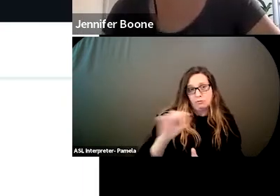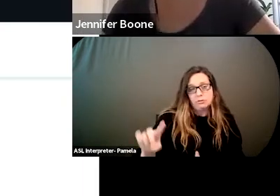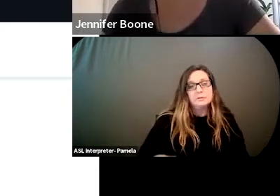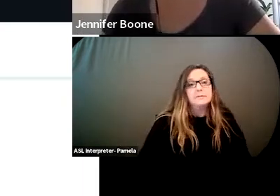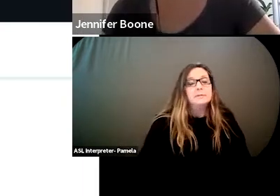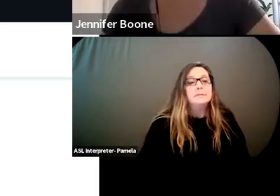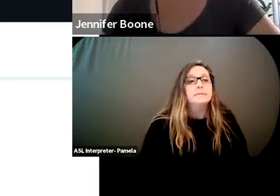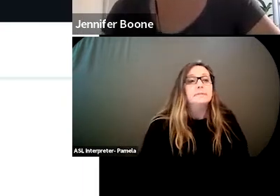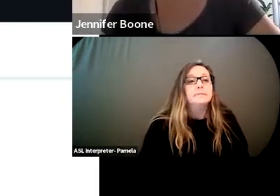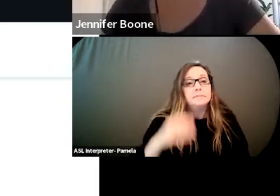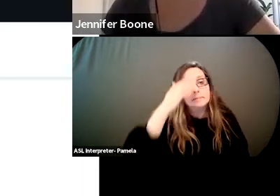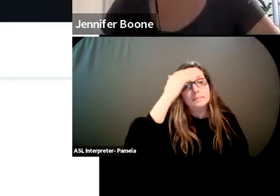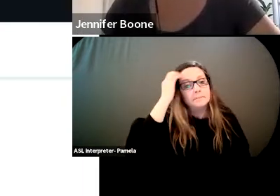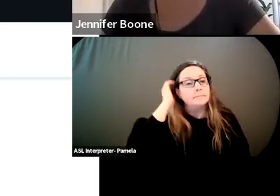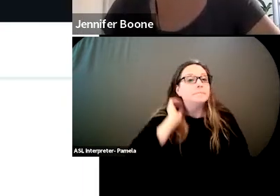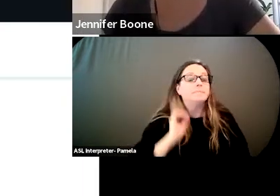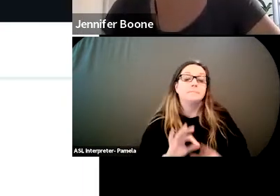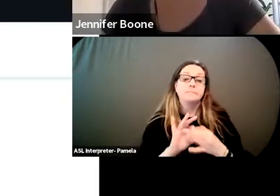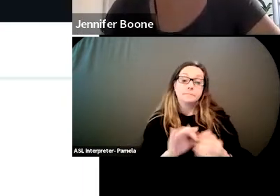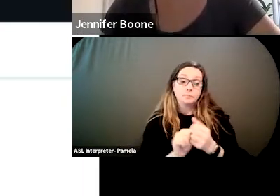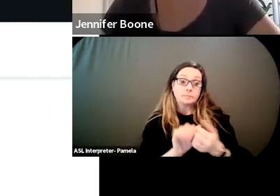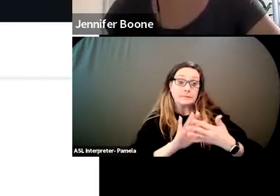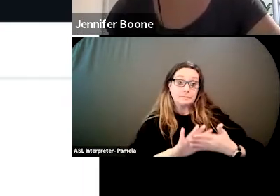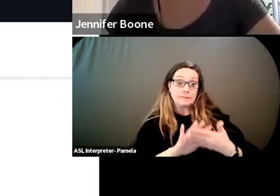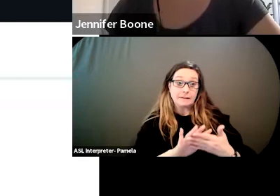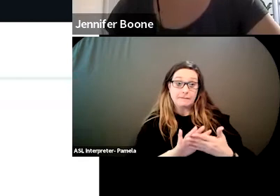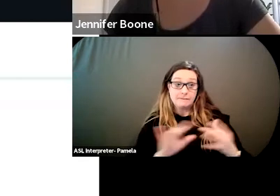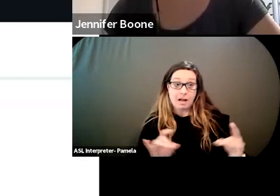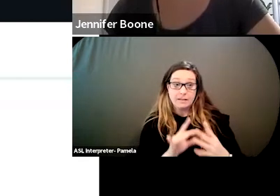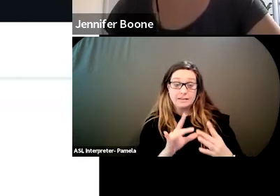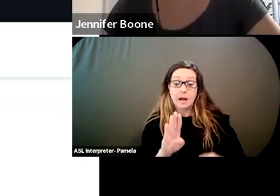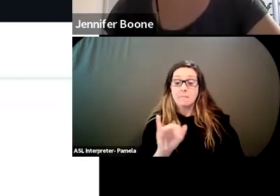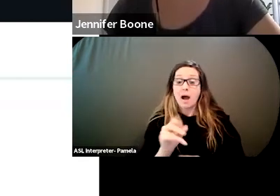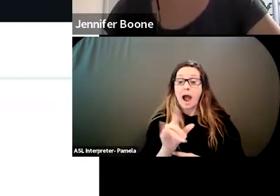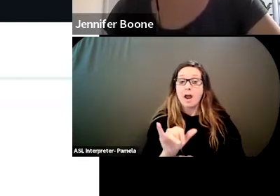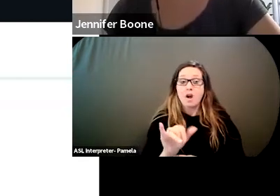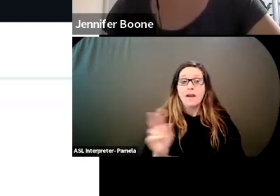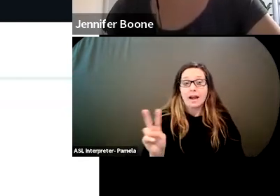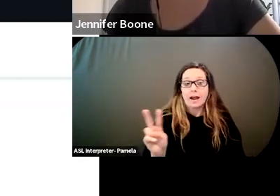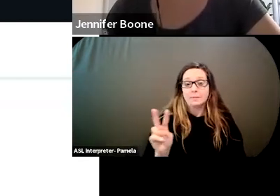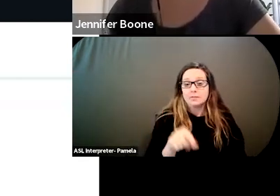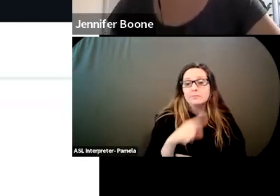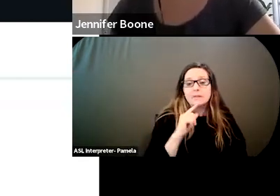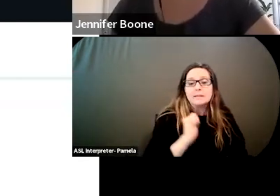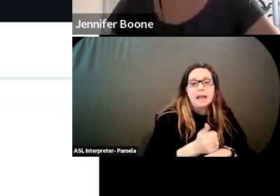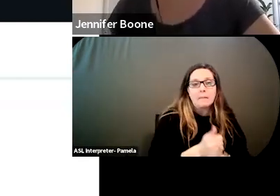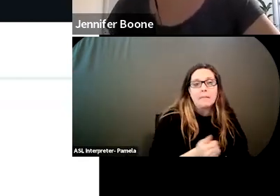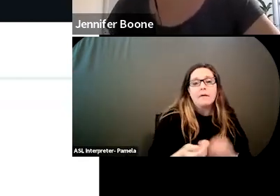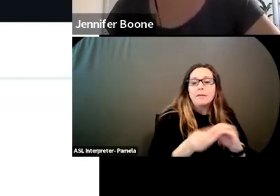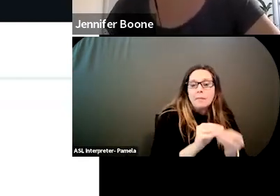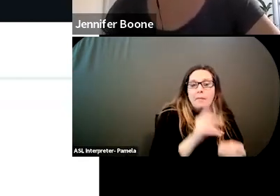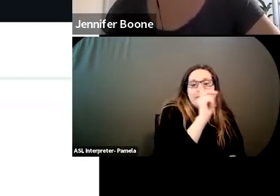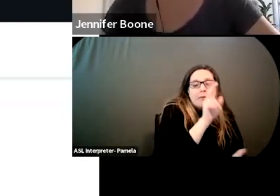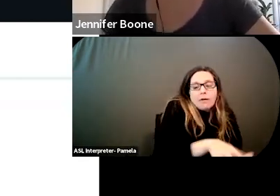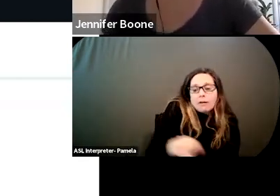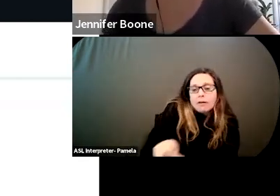violence on intimate partner violence, binary variables were created for each type of anti-LGBT